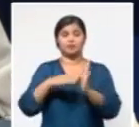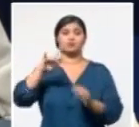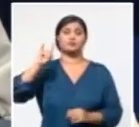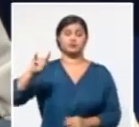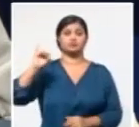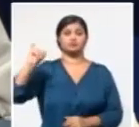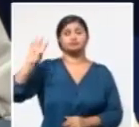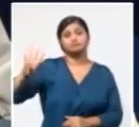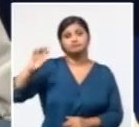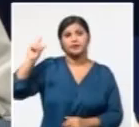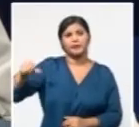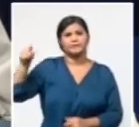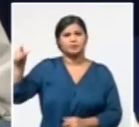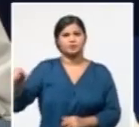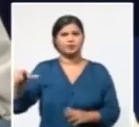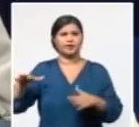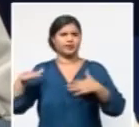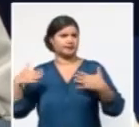67,964 deaths.